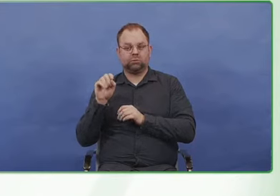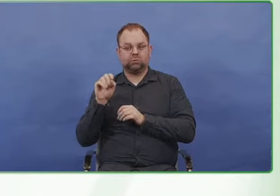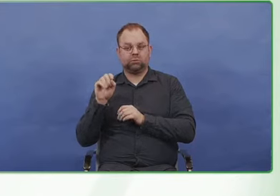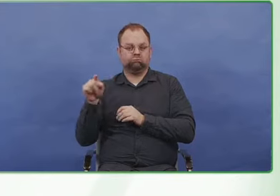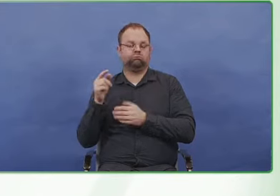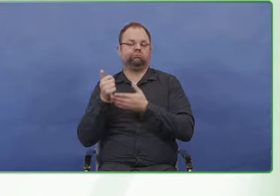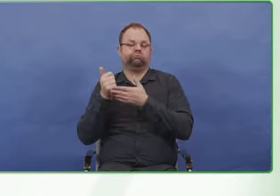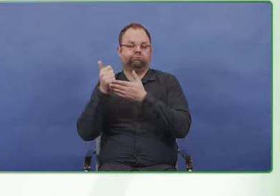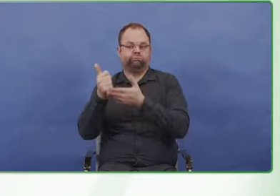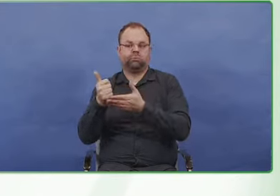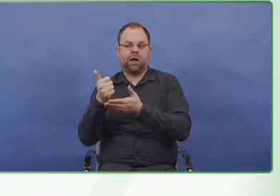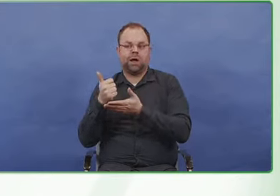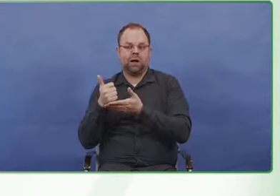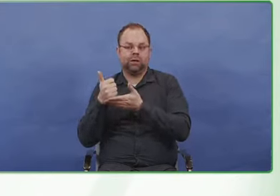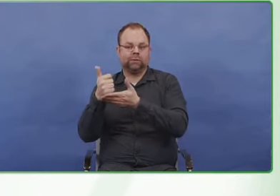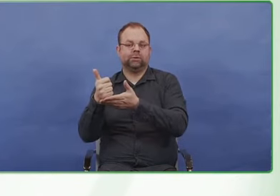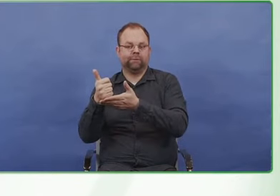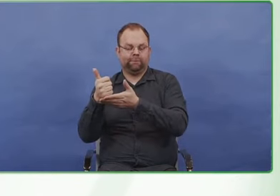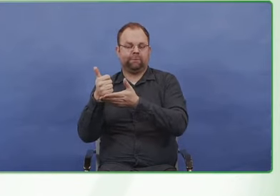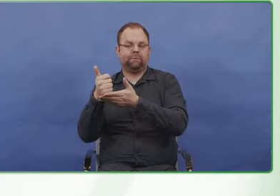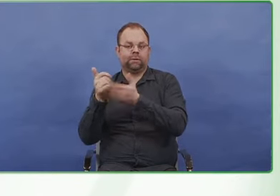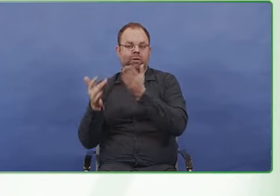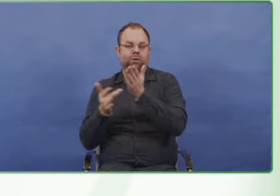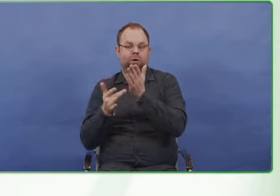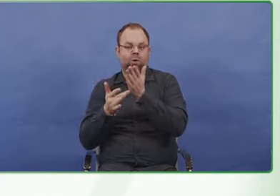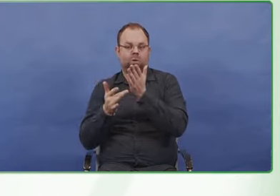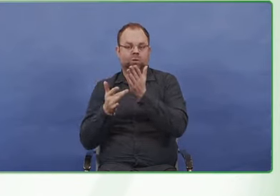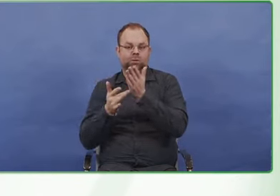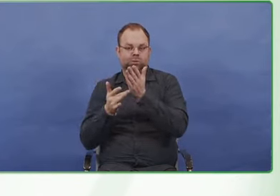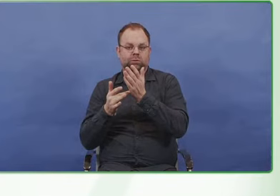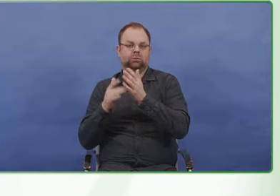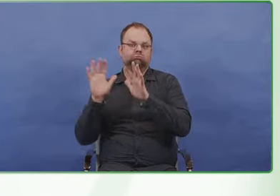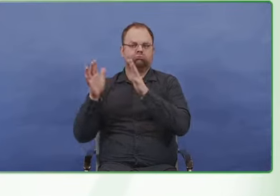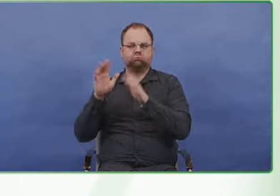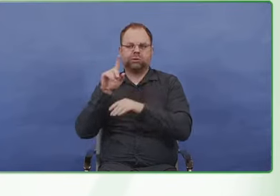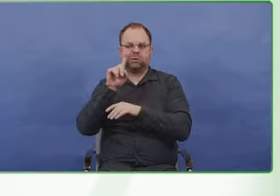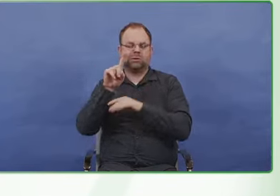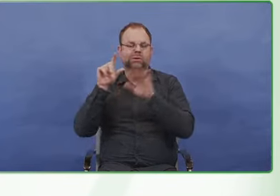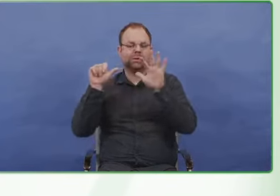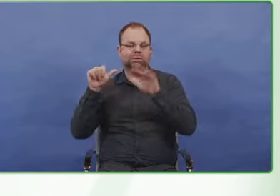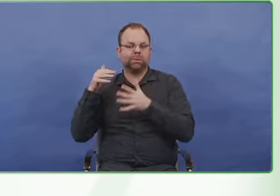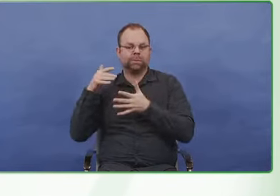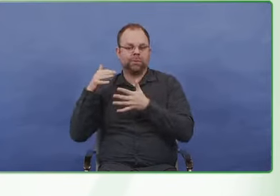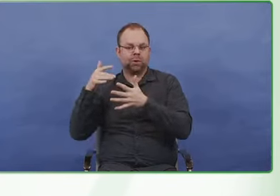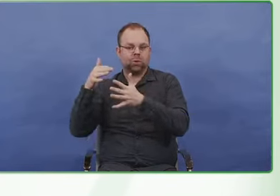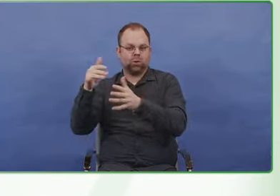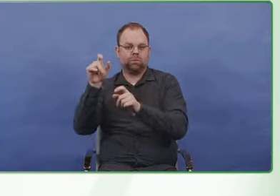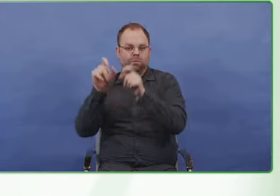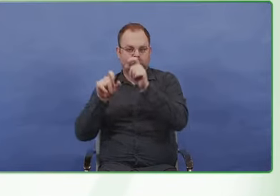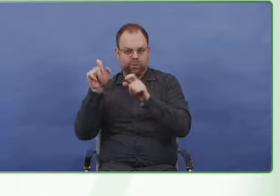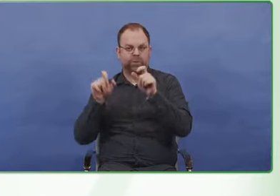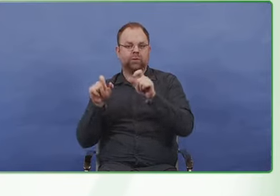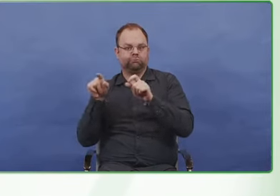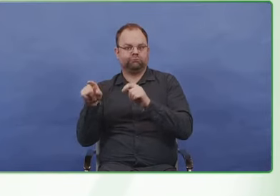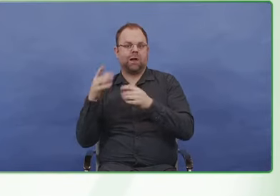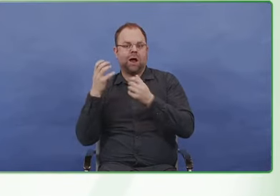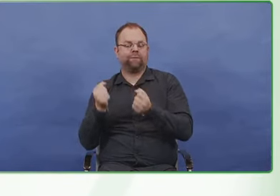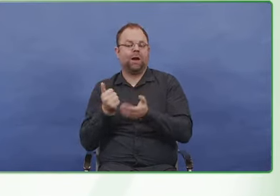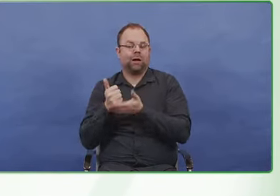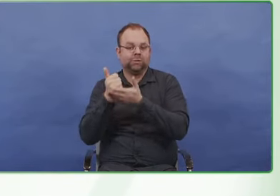24.5% across of all age groups of the study population. About